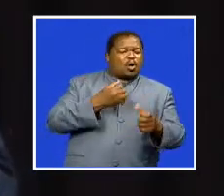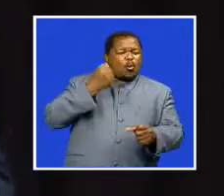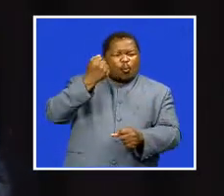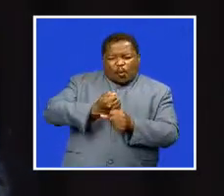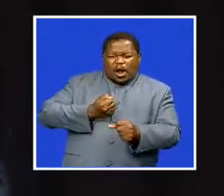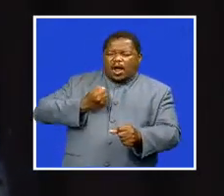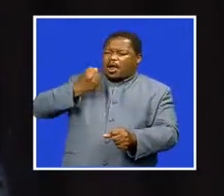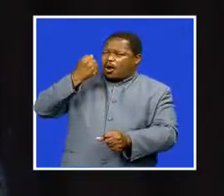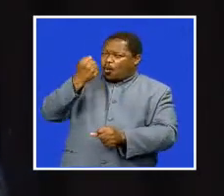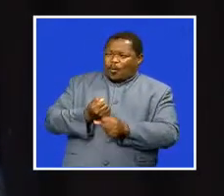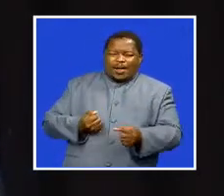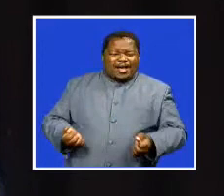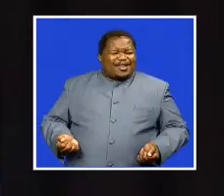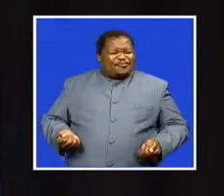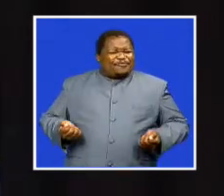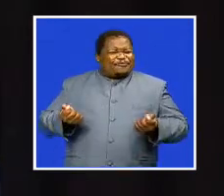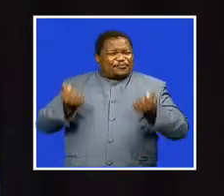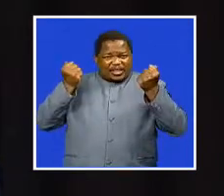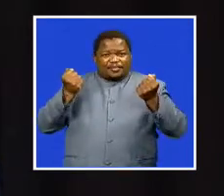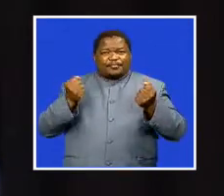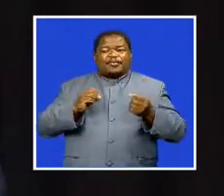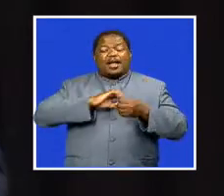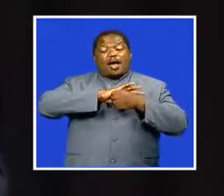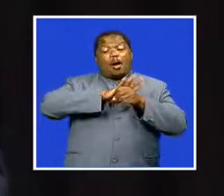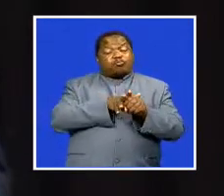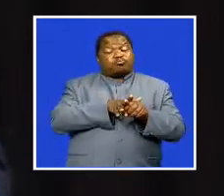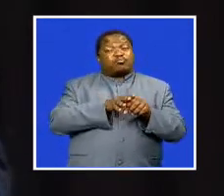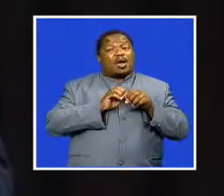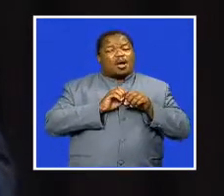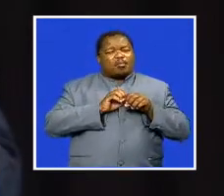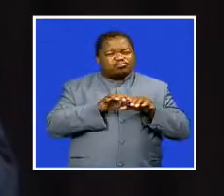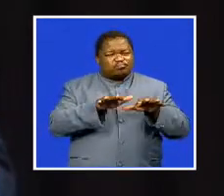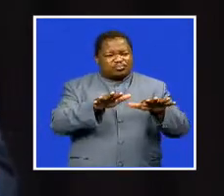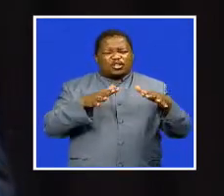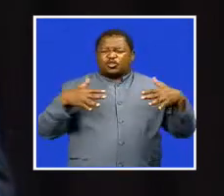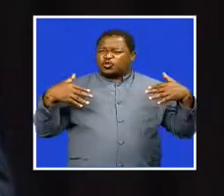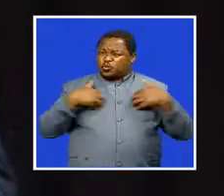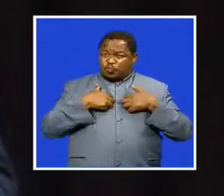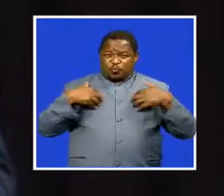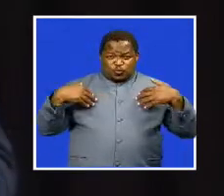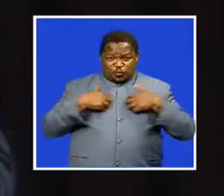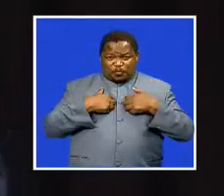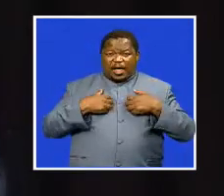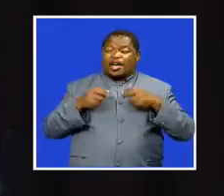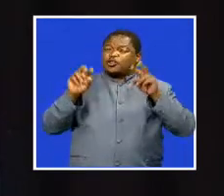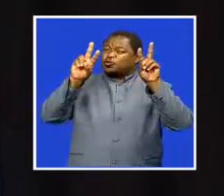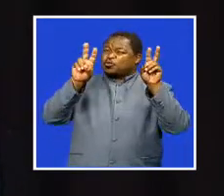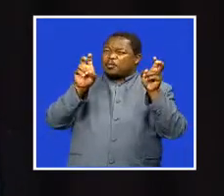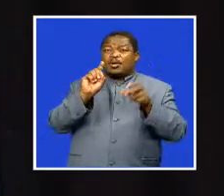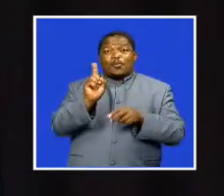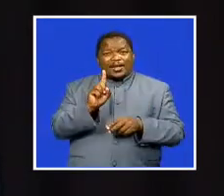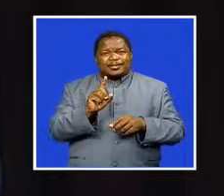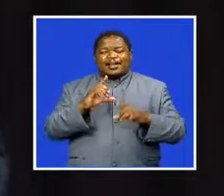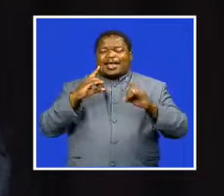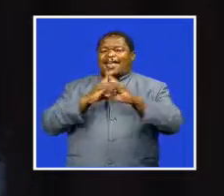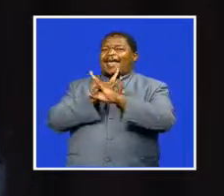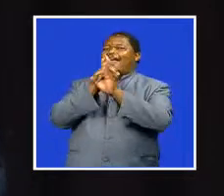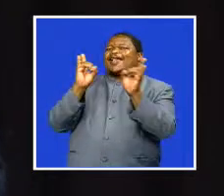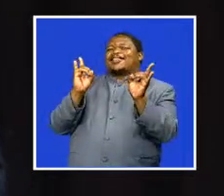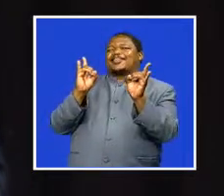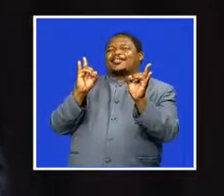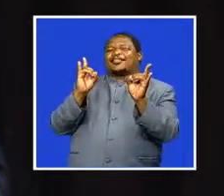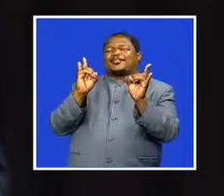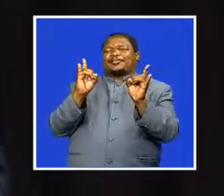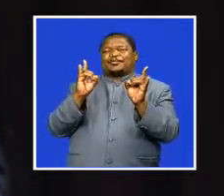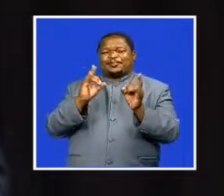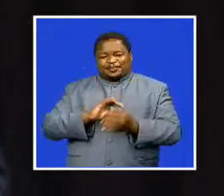lengcinama besibhekene nayo bekuyingcinamba yetempilo bekunene it was a health problem it is a health